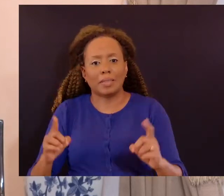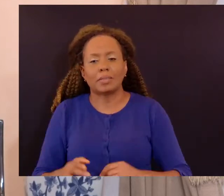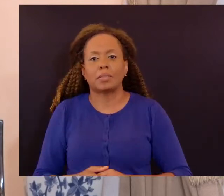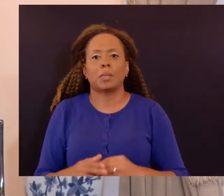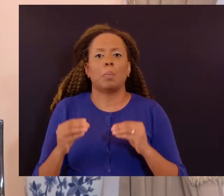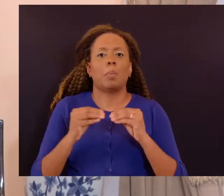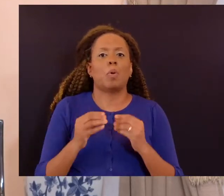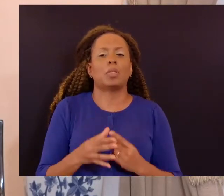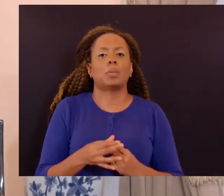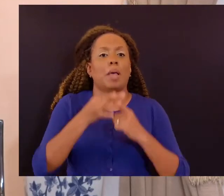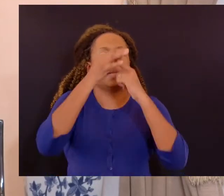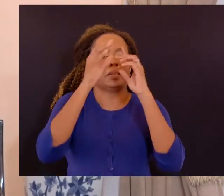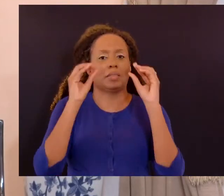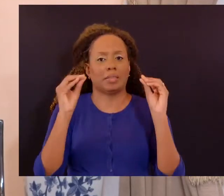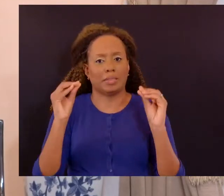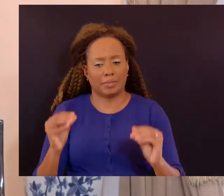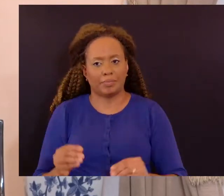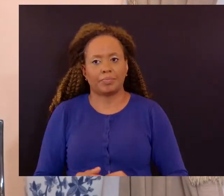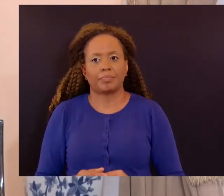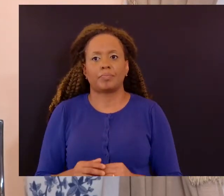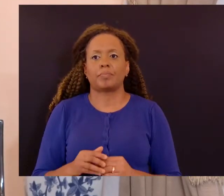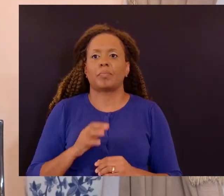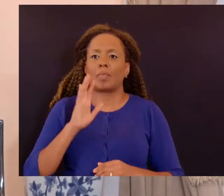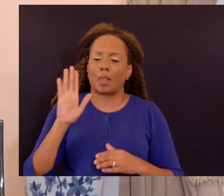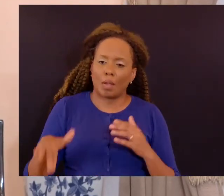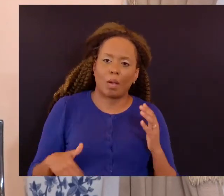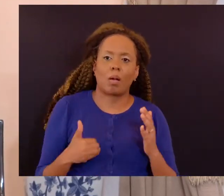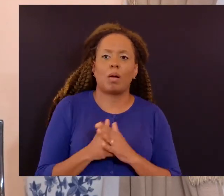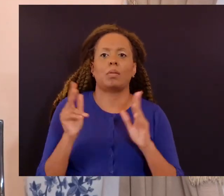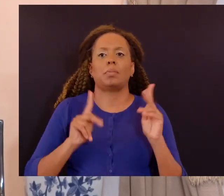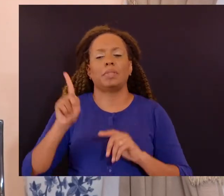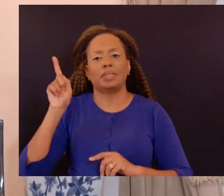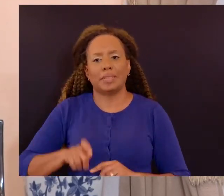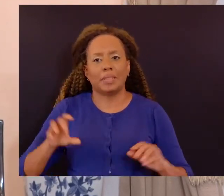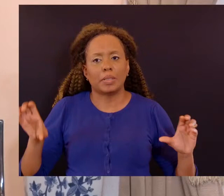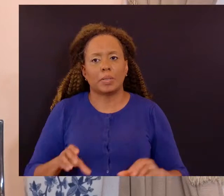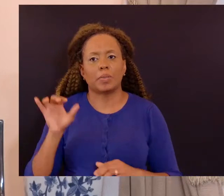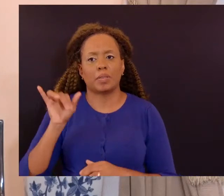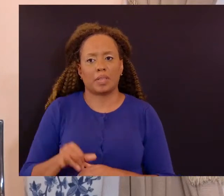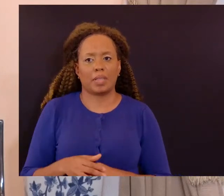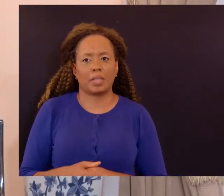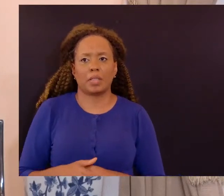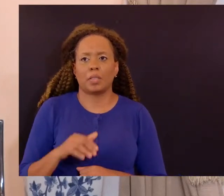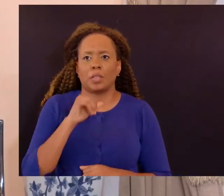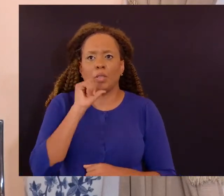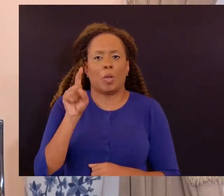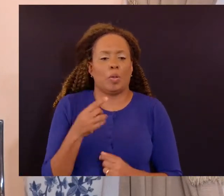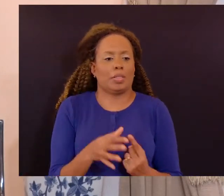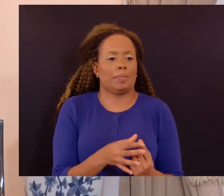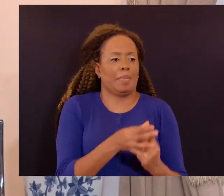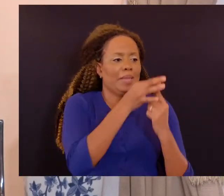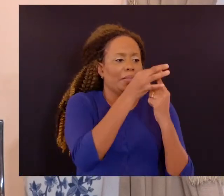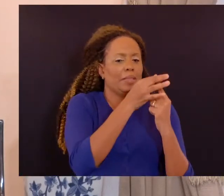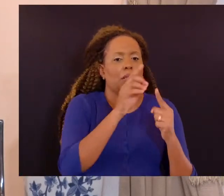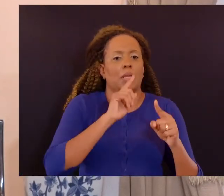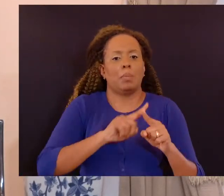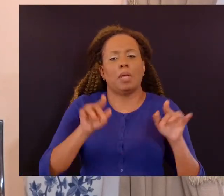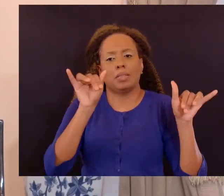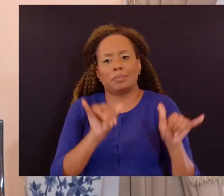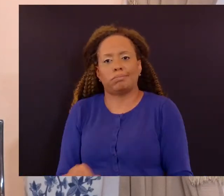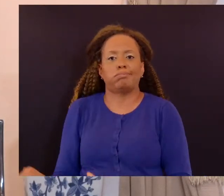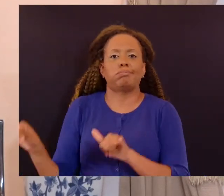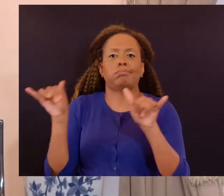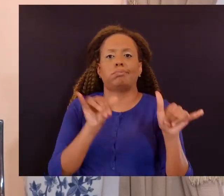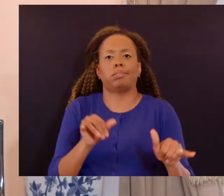should be pushing for it. And the wider public needs to be pushing for it as well. It must never be the exception, but it should now become